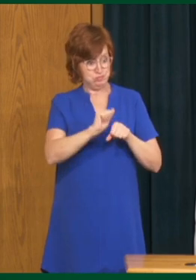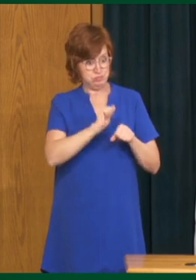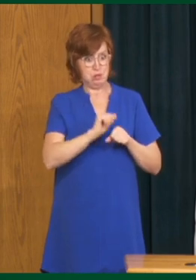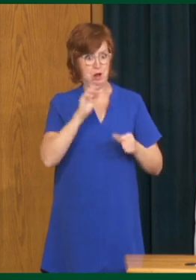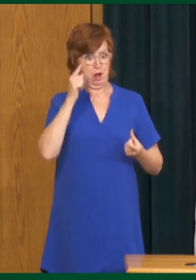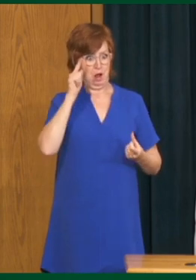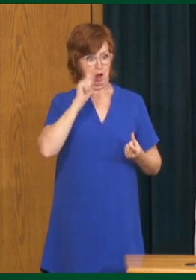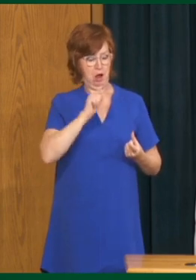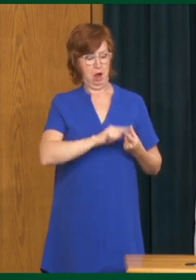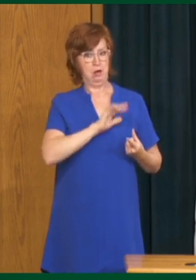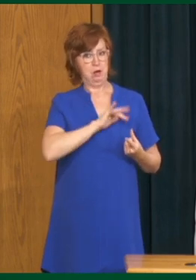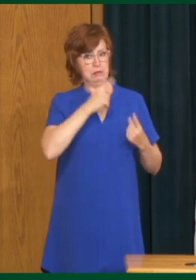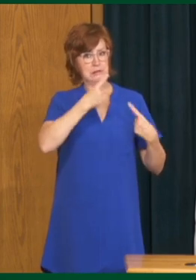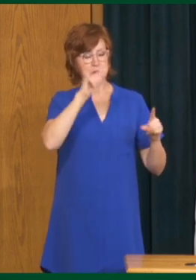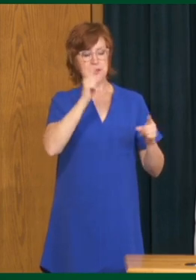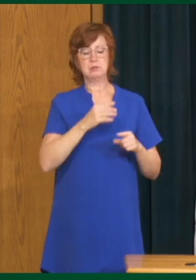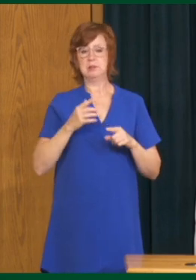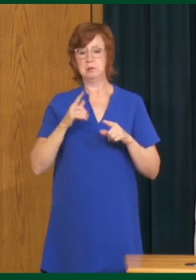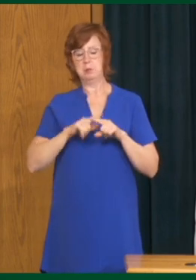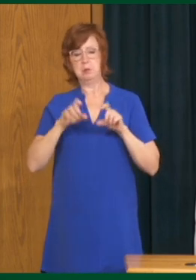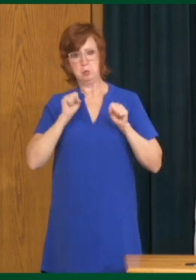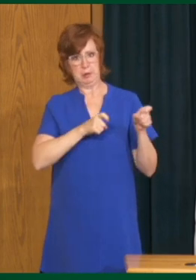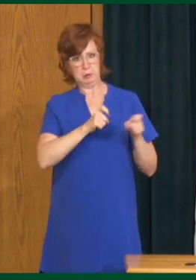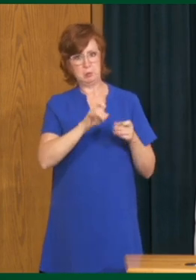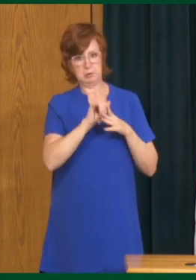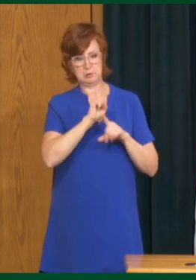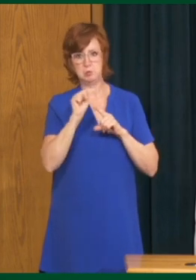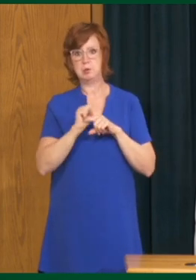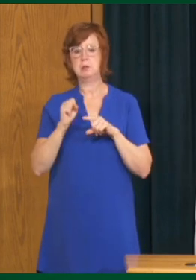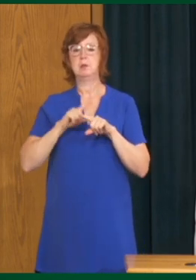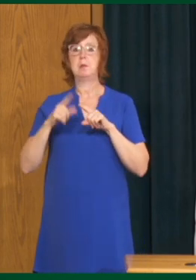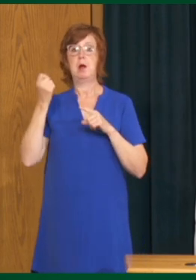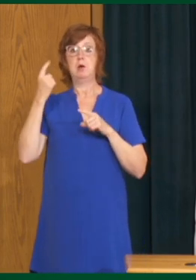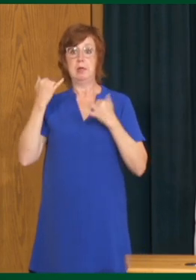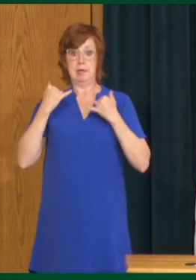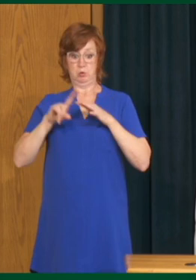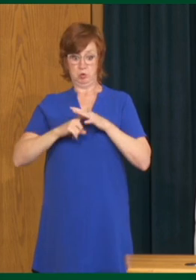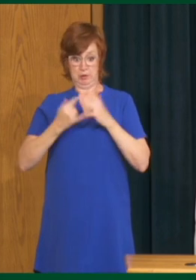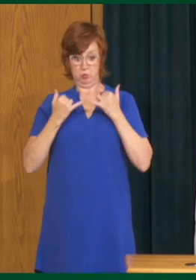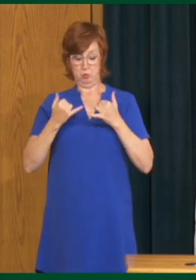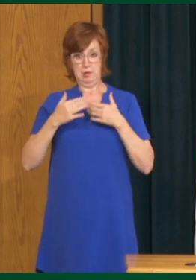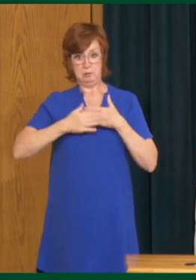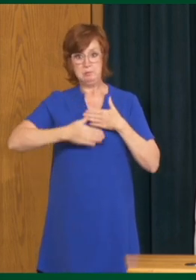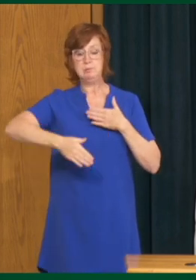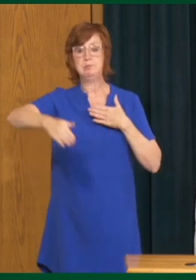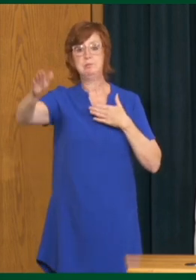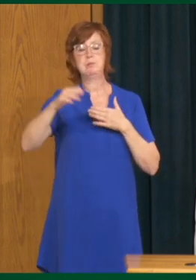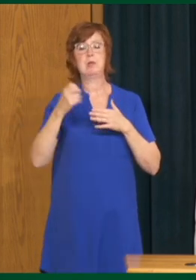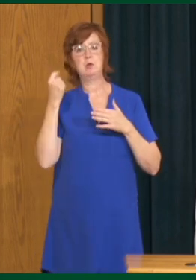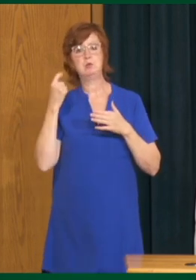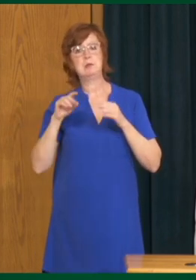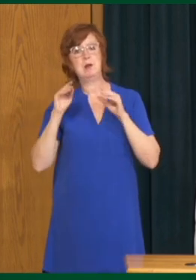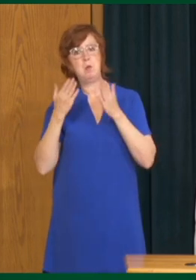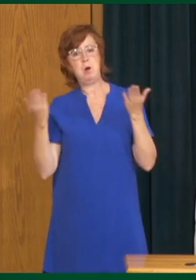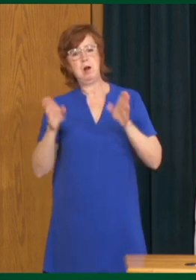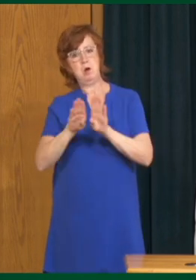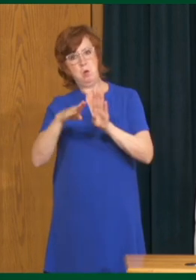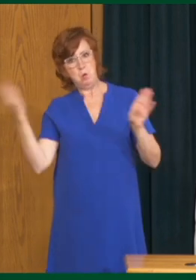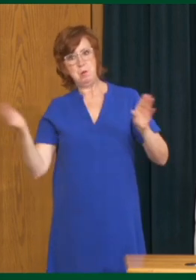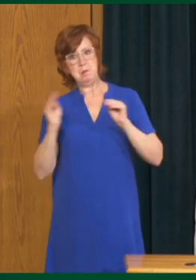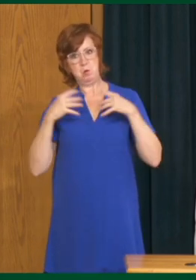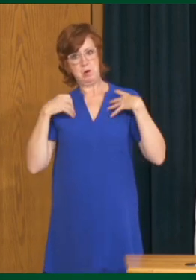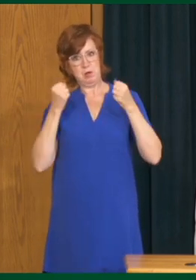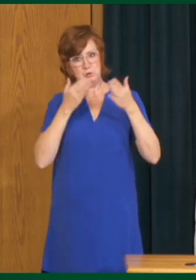Starting today and in the weeks to come, Saskatchewan residents will have access to additional everyday health services. This marks the beginning